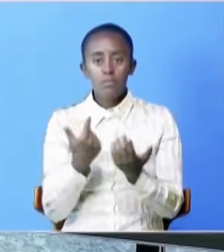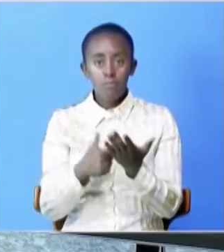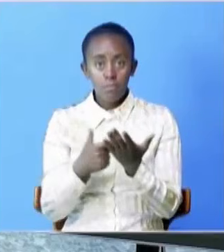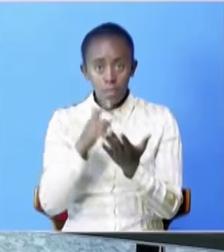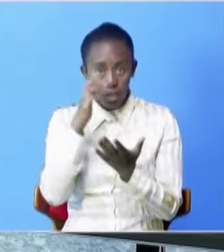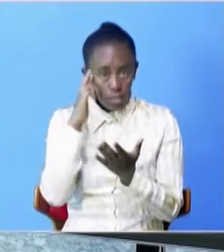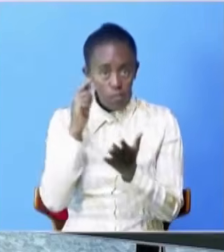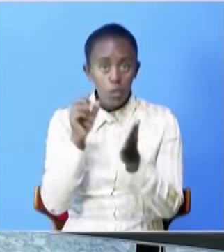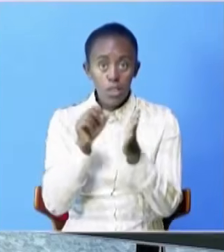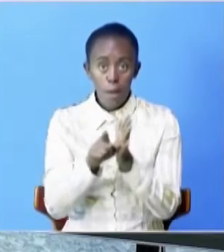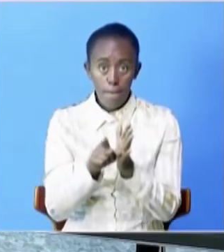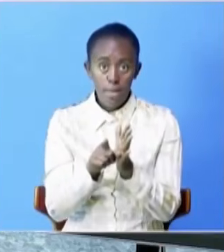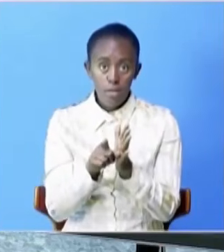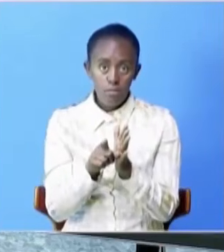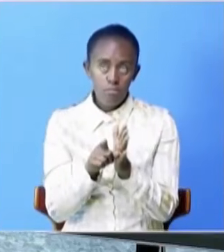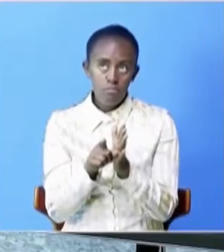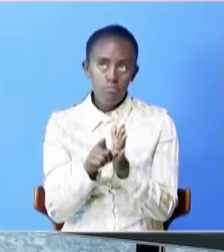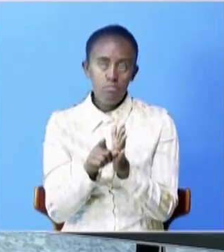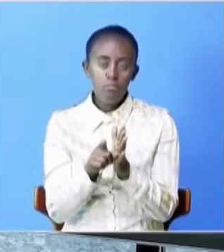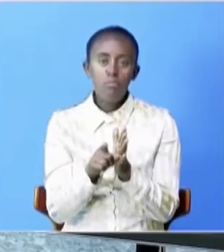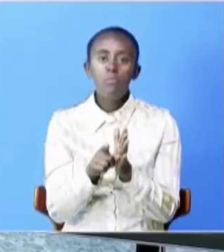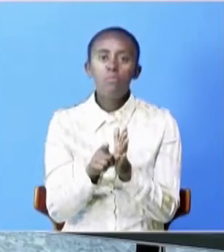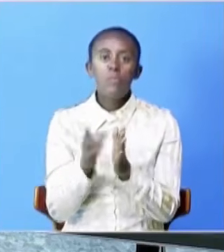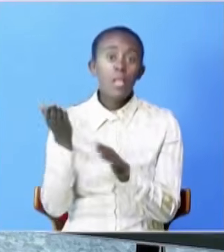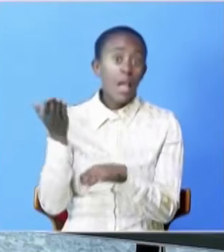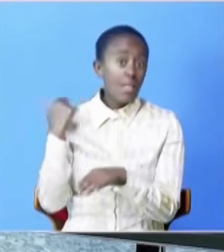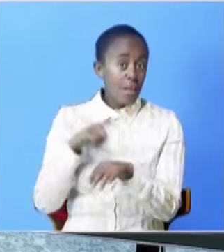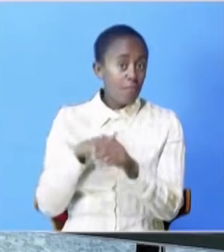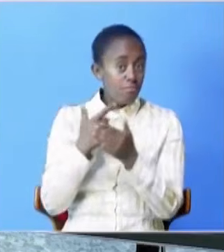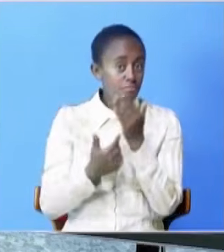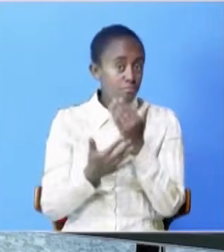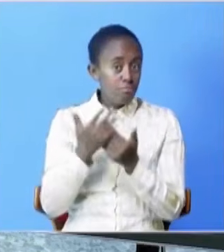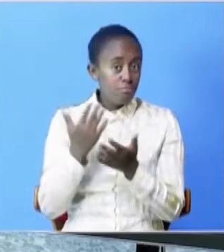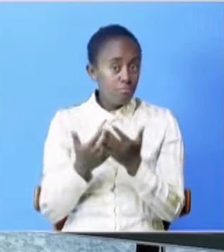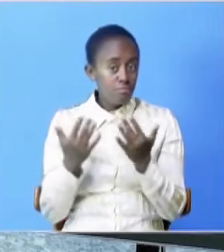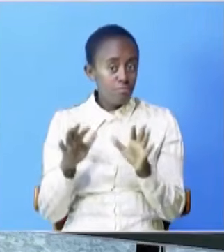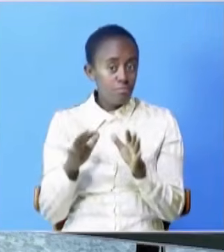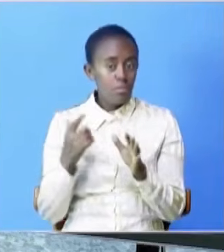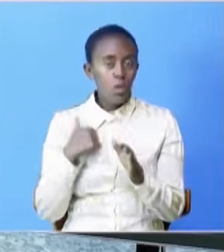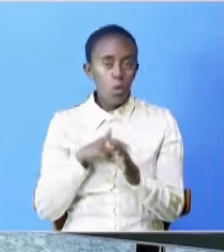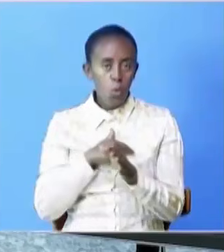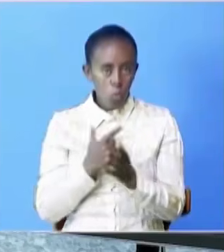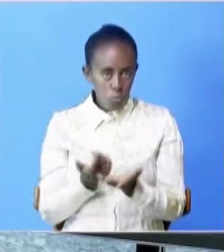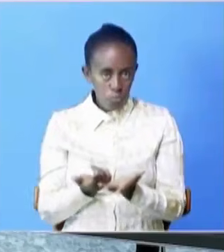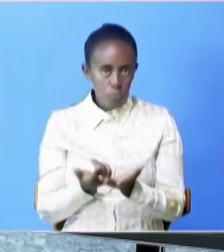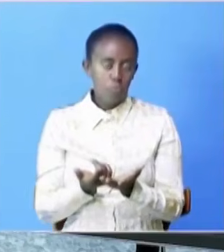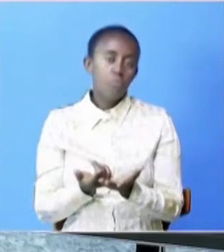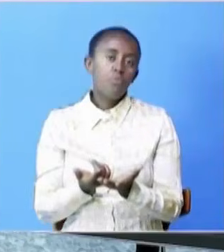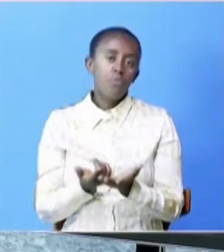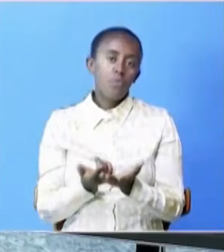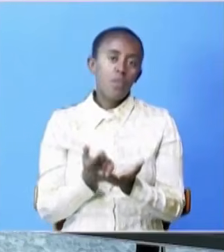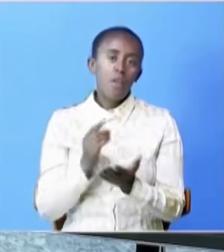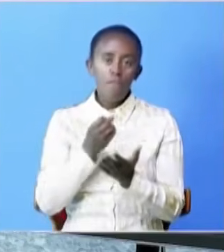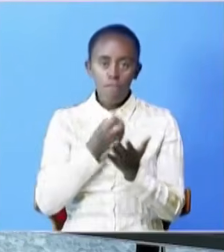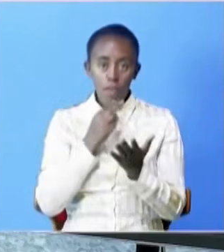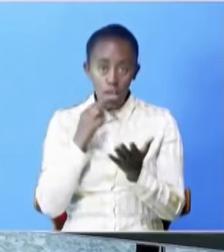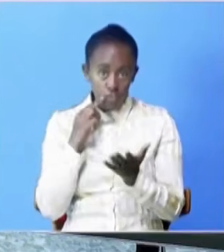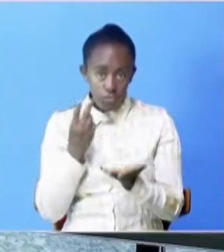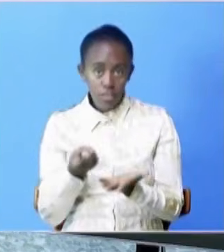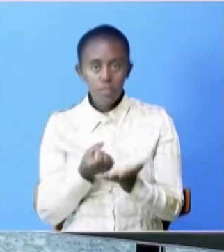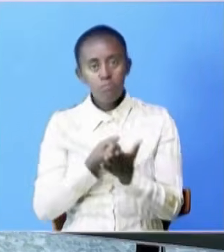example, like I told you last time, we have our subject, we have our verb, and we have